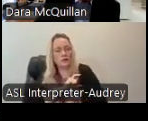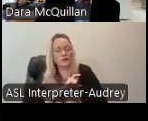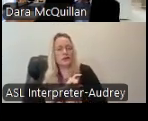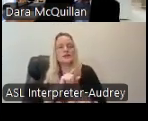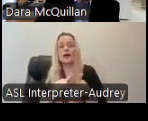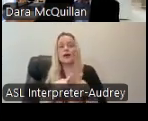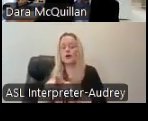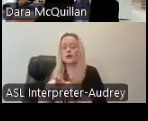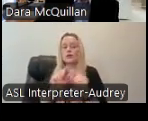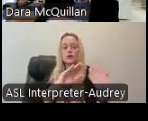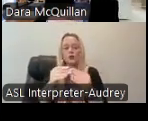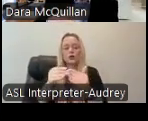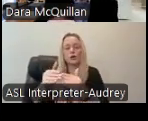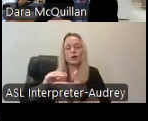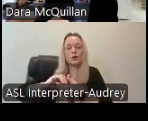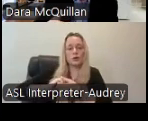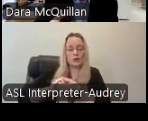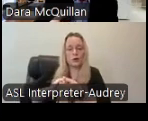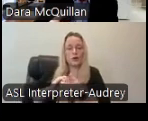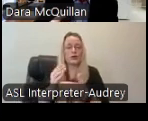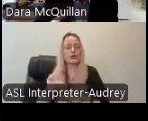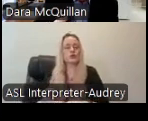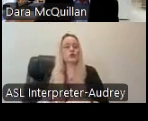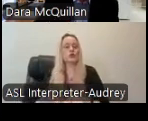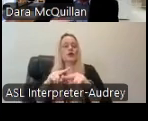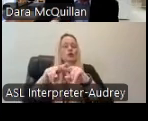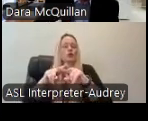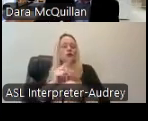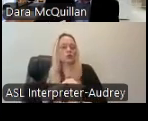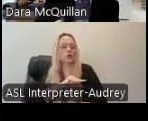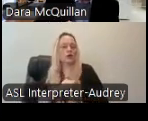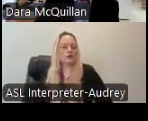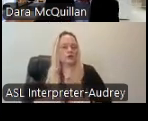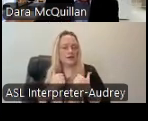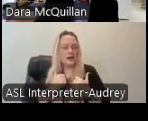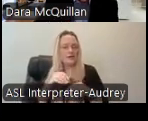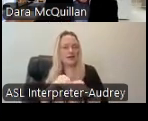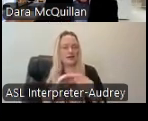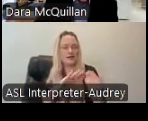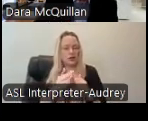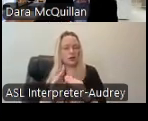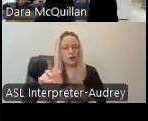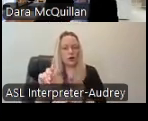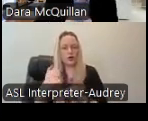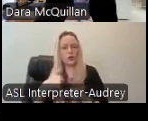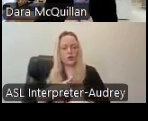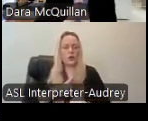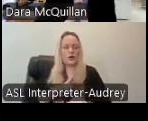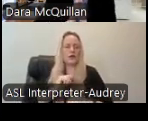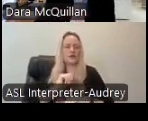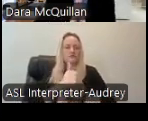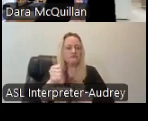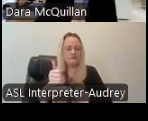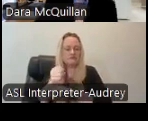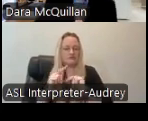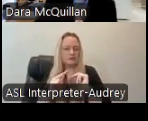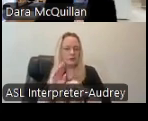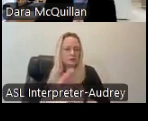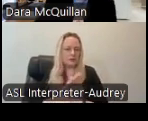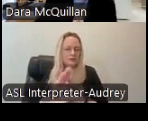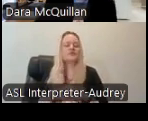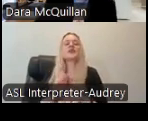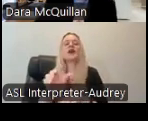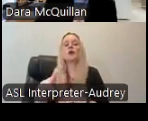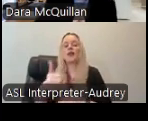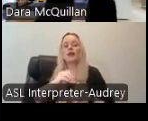community partners to increase the quality of life within the communities in which we operate. Our other partner on